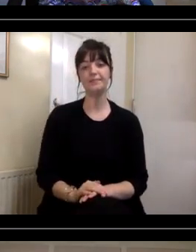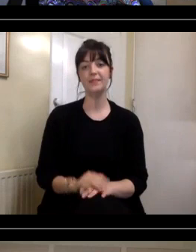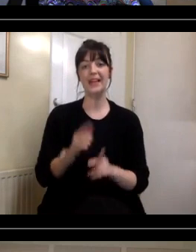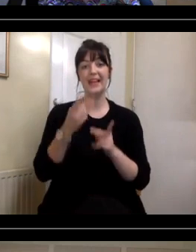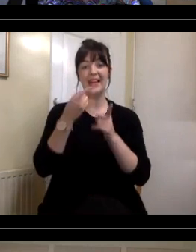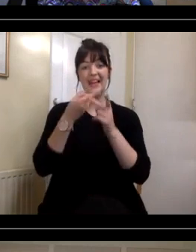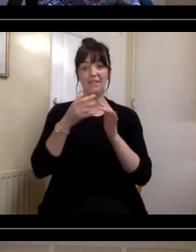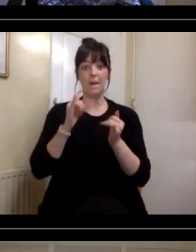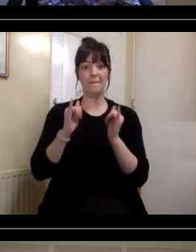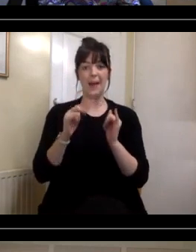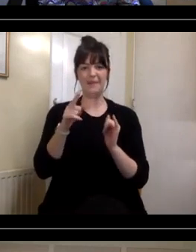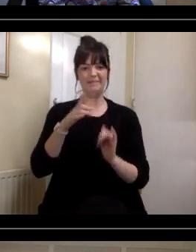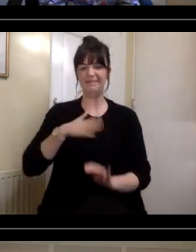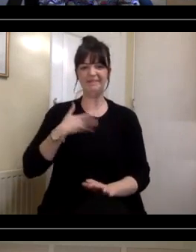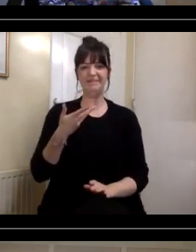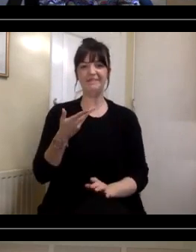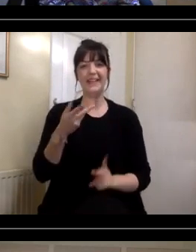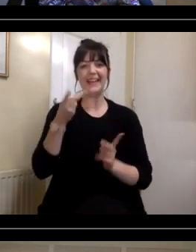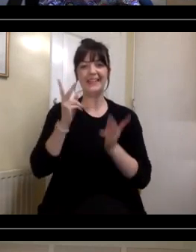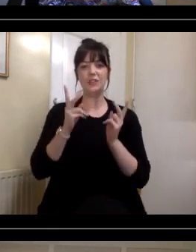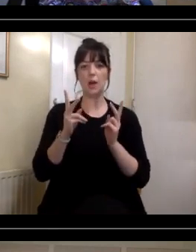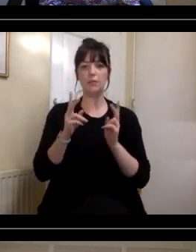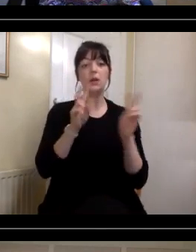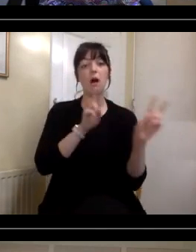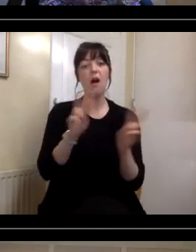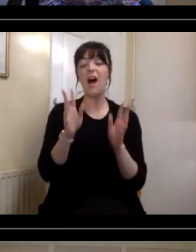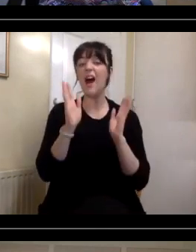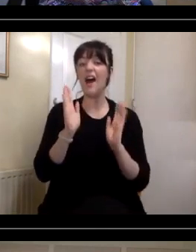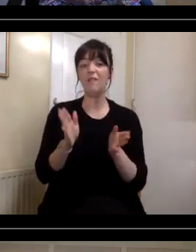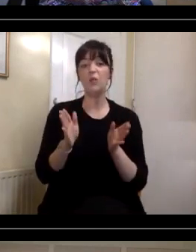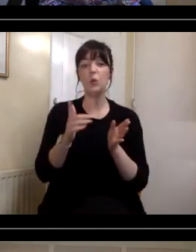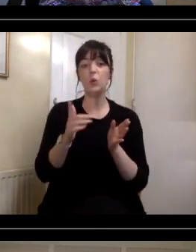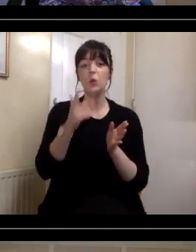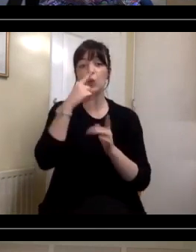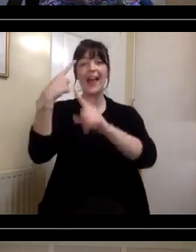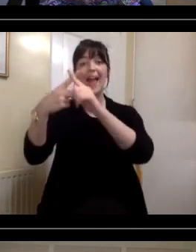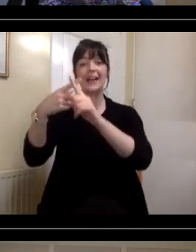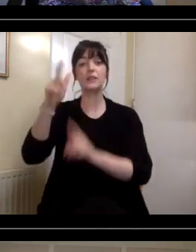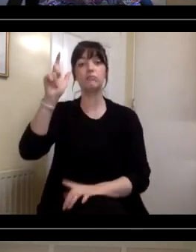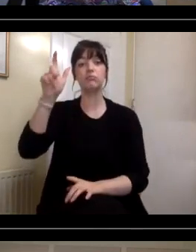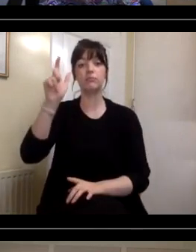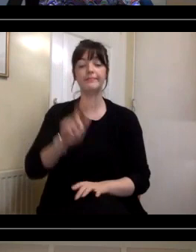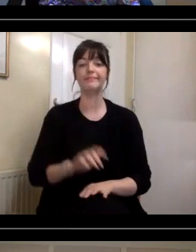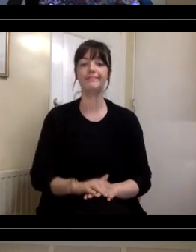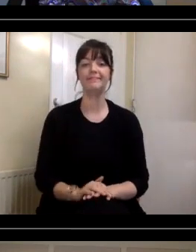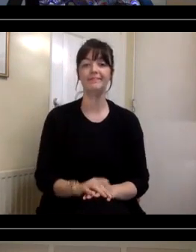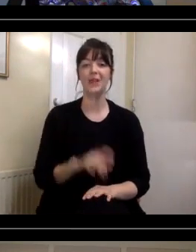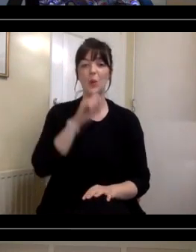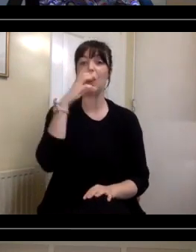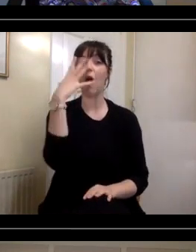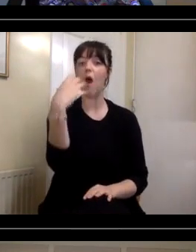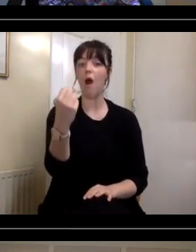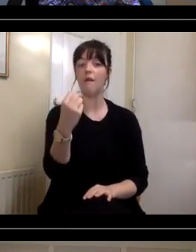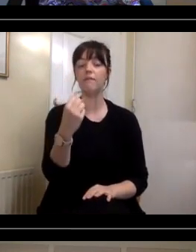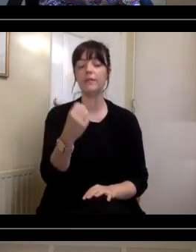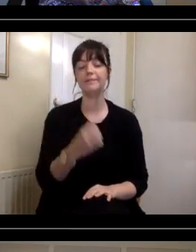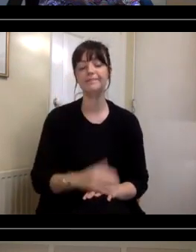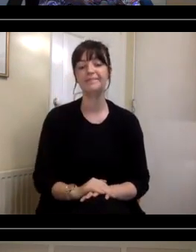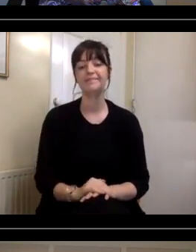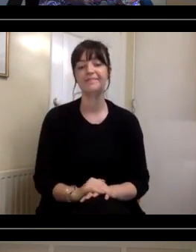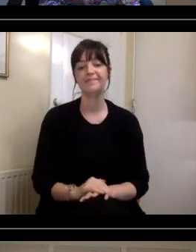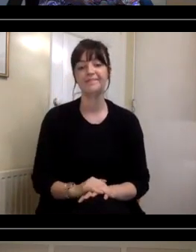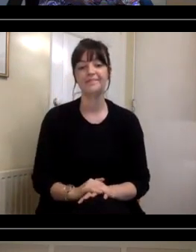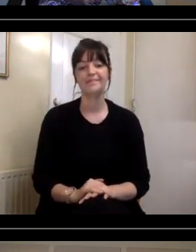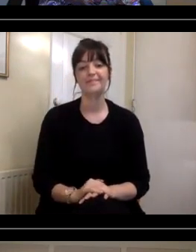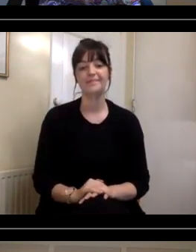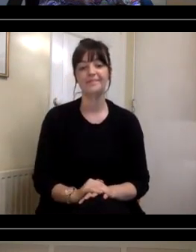to expand. Similarly, should you wish to turn off the BSL interpreter video, then hover your mouse over their camera and click